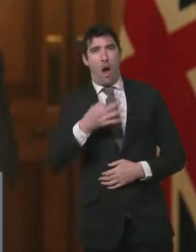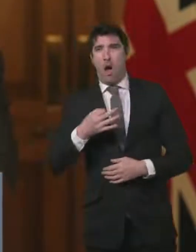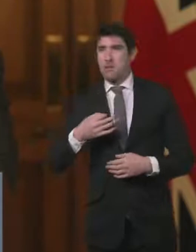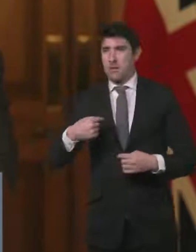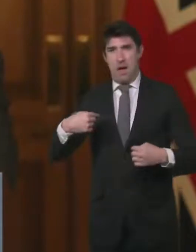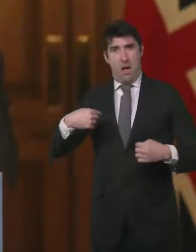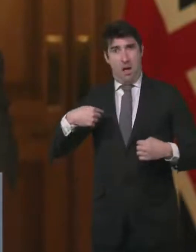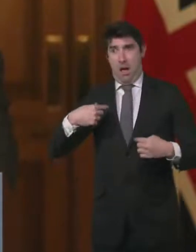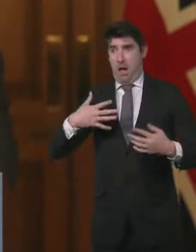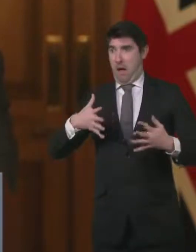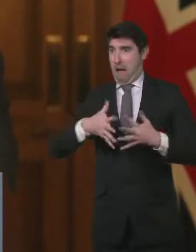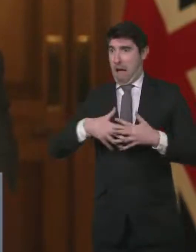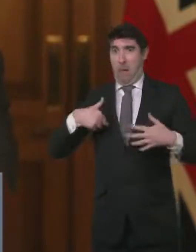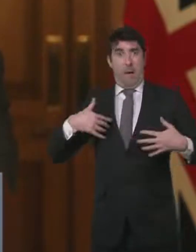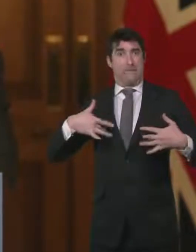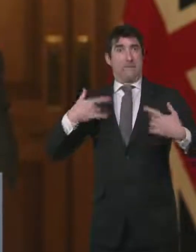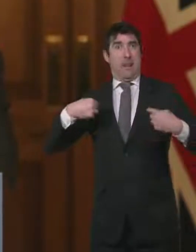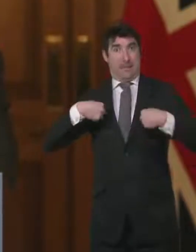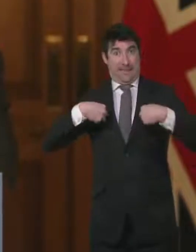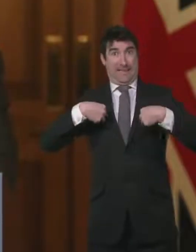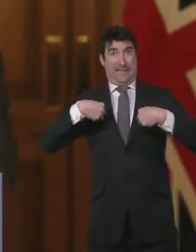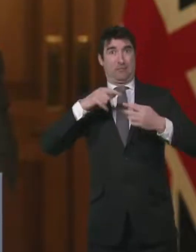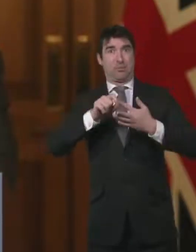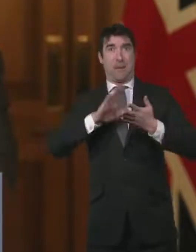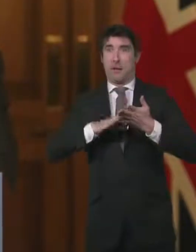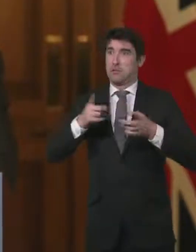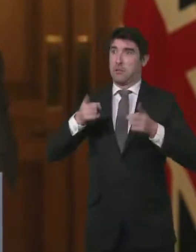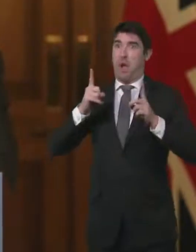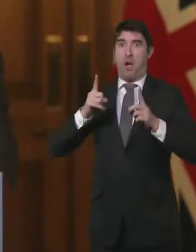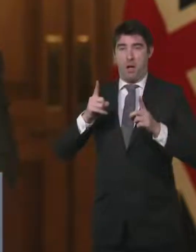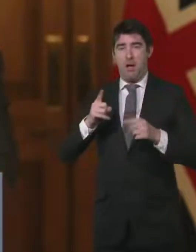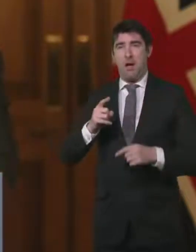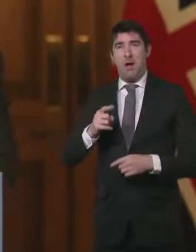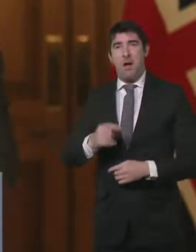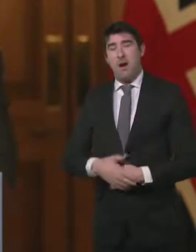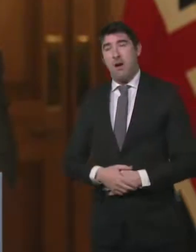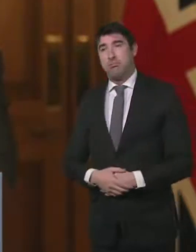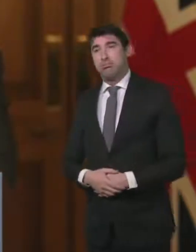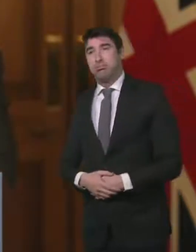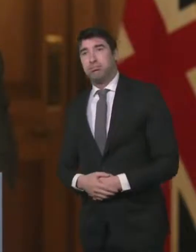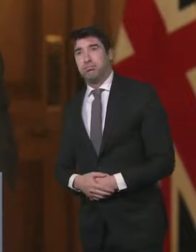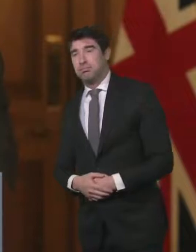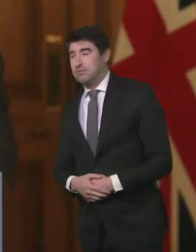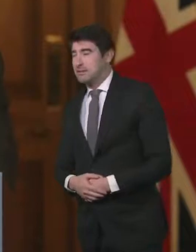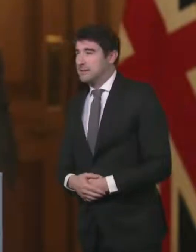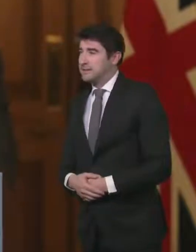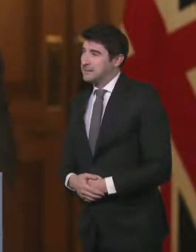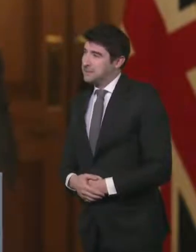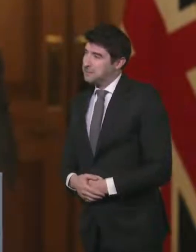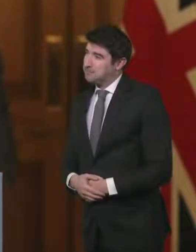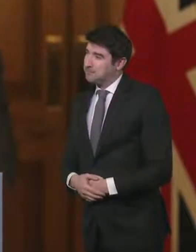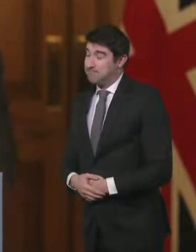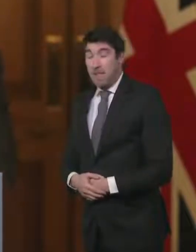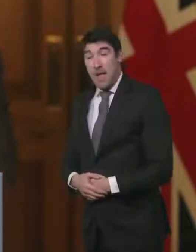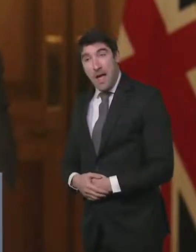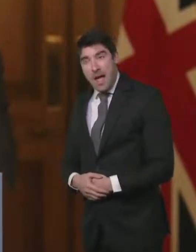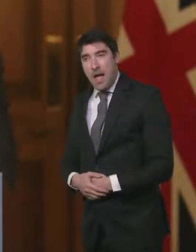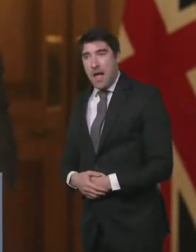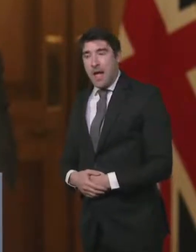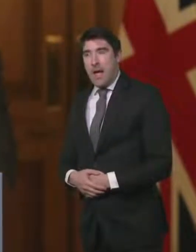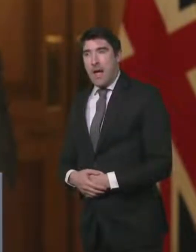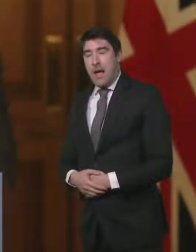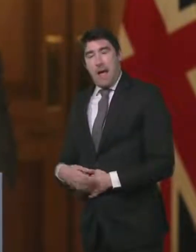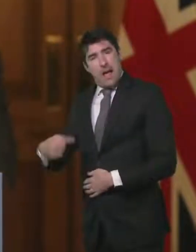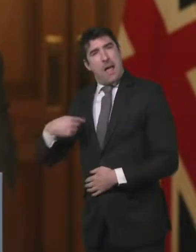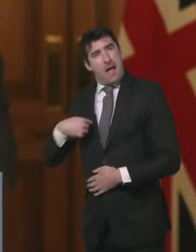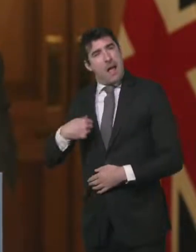situation where we've got a new strain of the virus surging in the UK now in